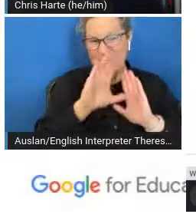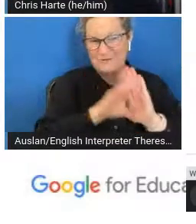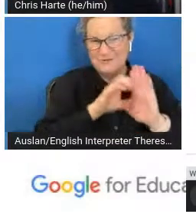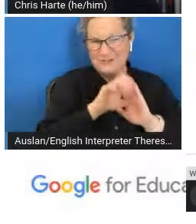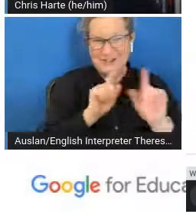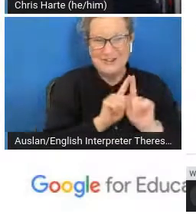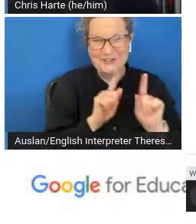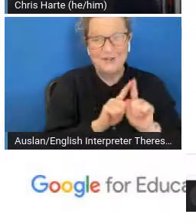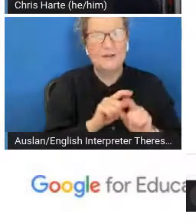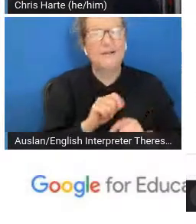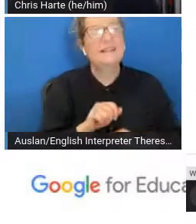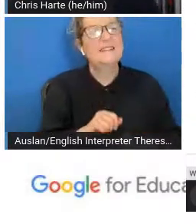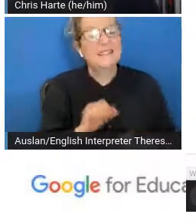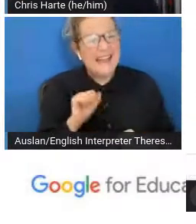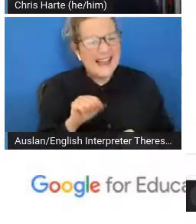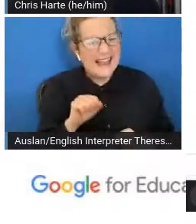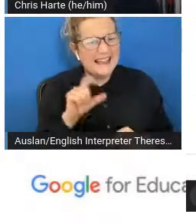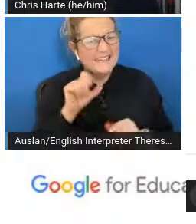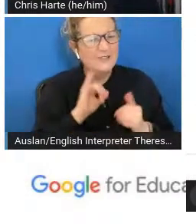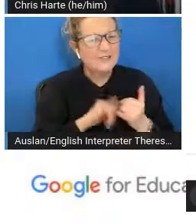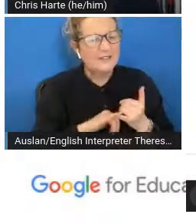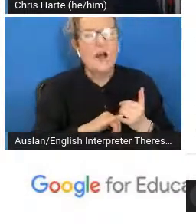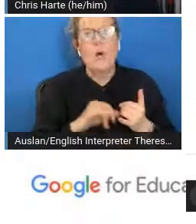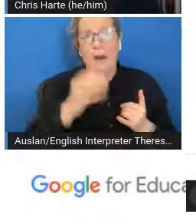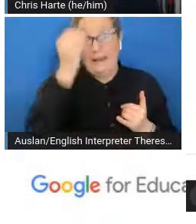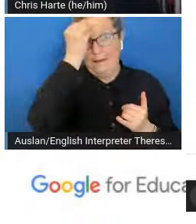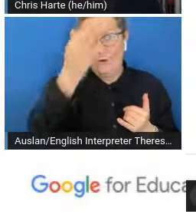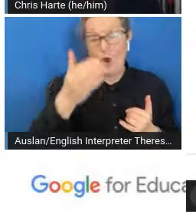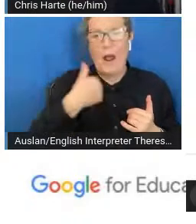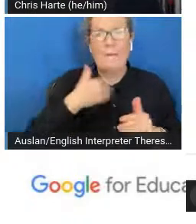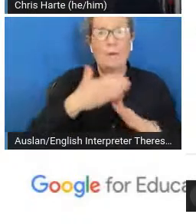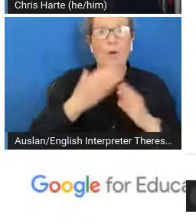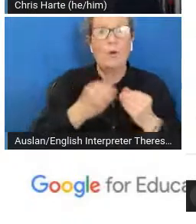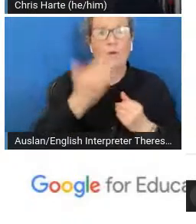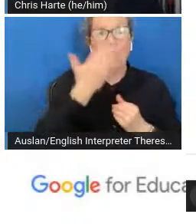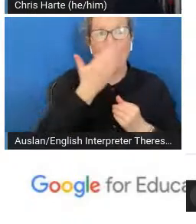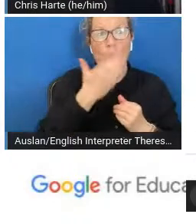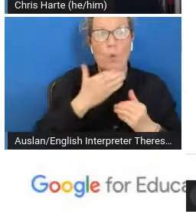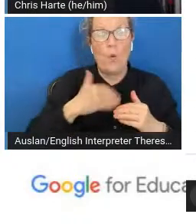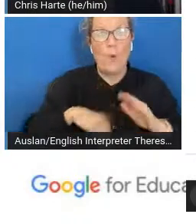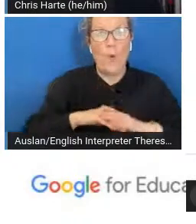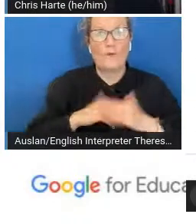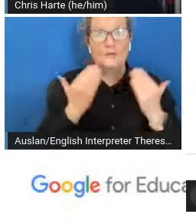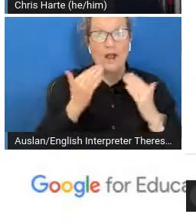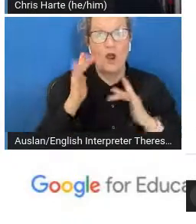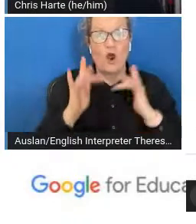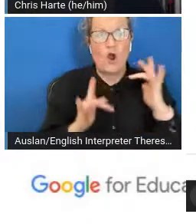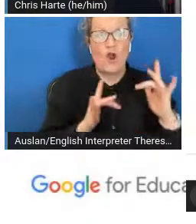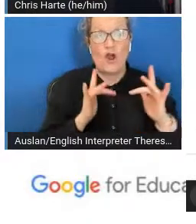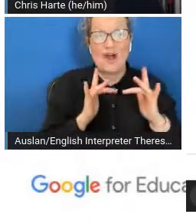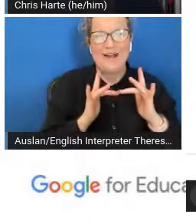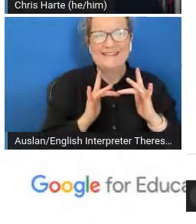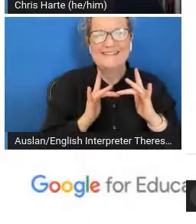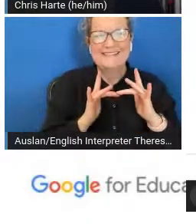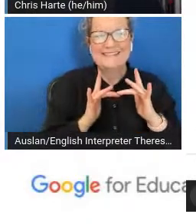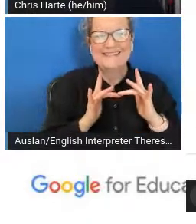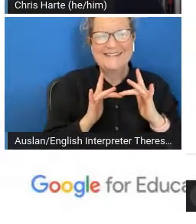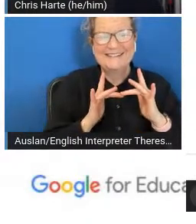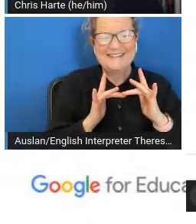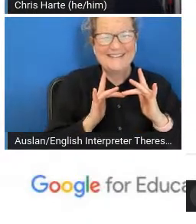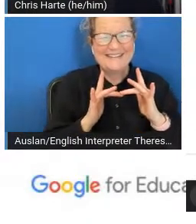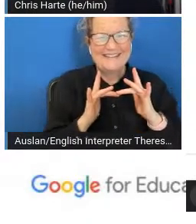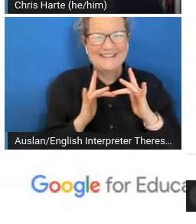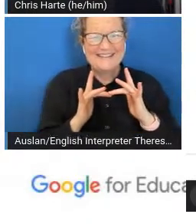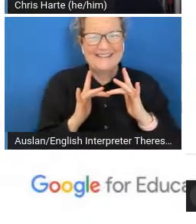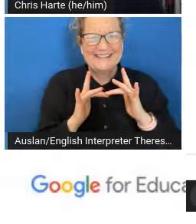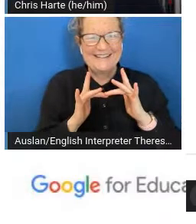working with school, just FYI, I've been working with the school all day online, looking at knowledge set, mindset,